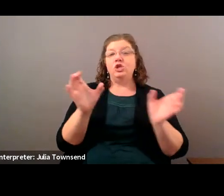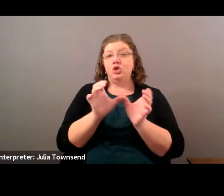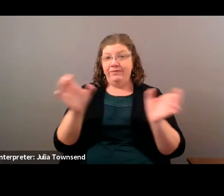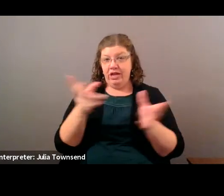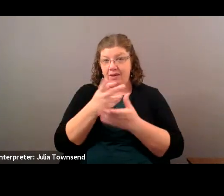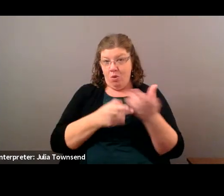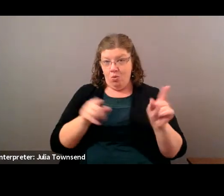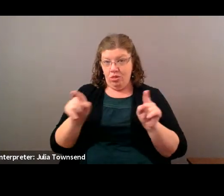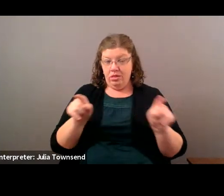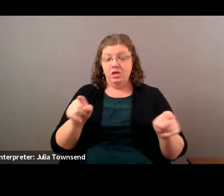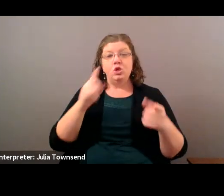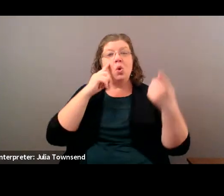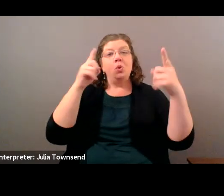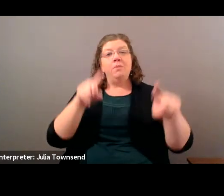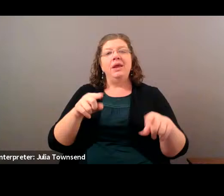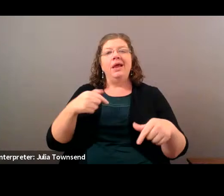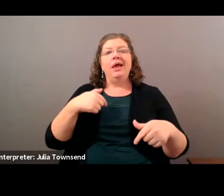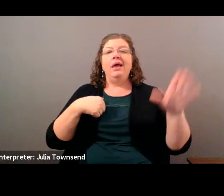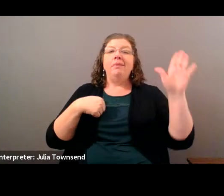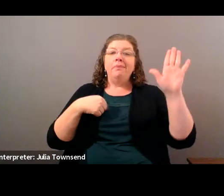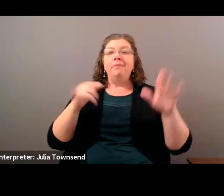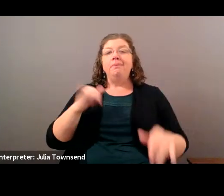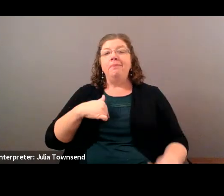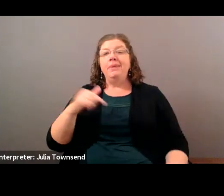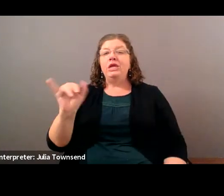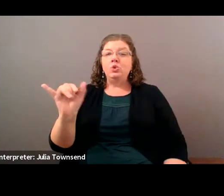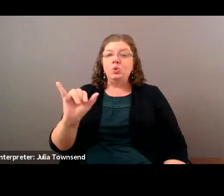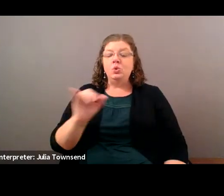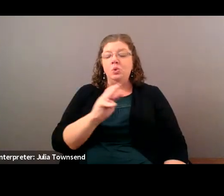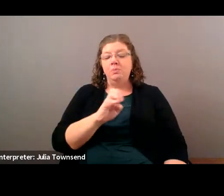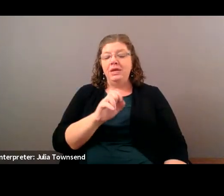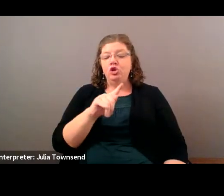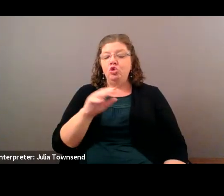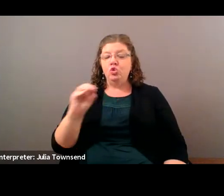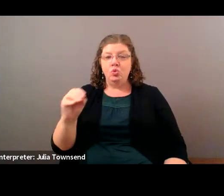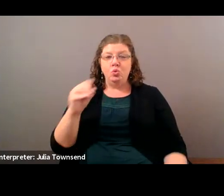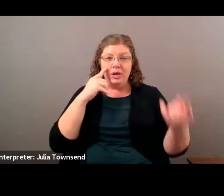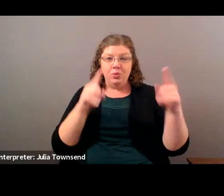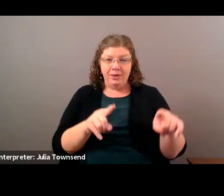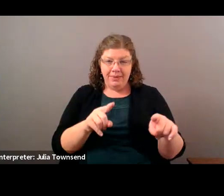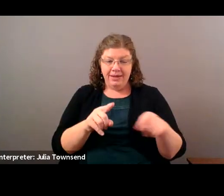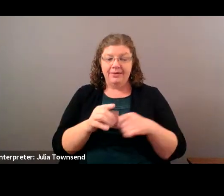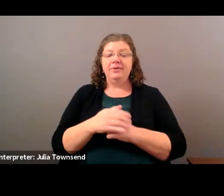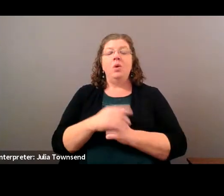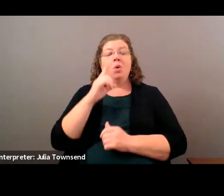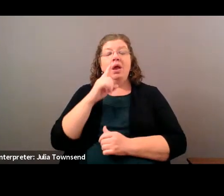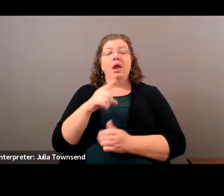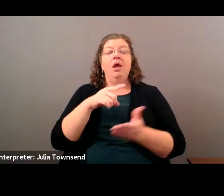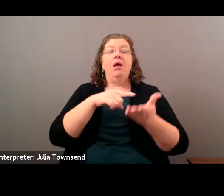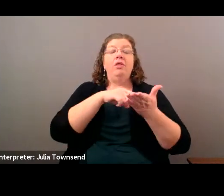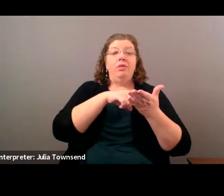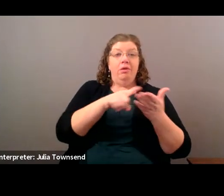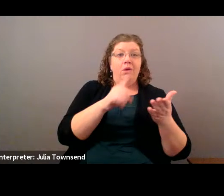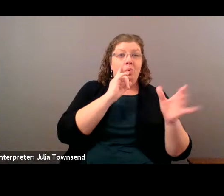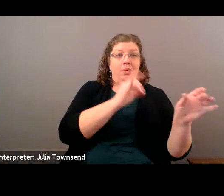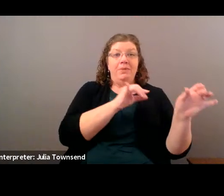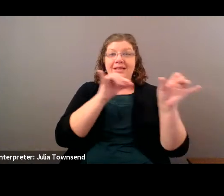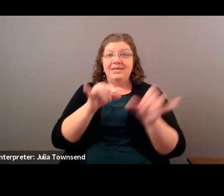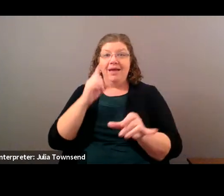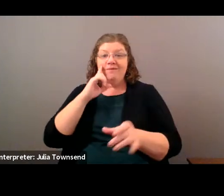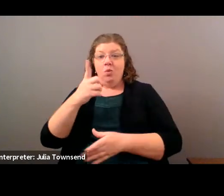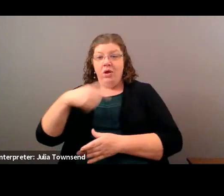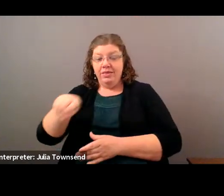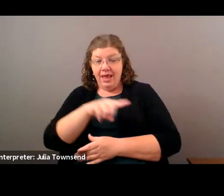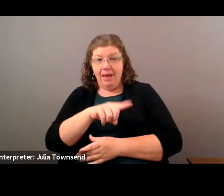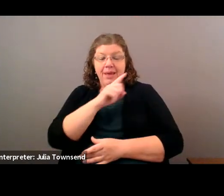a Me Too compensation deal, where the compensation deal will be the same as what we've reached with